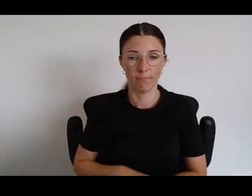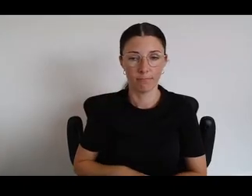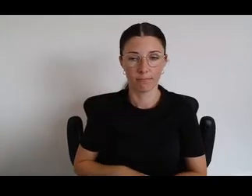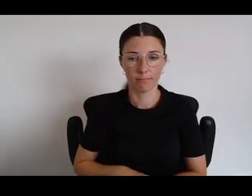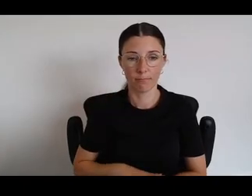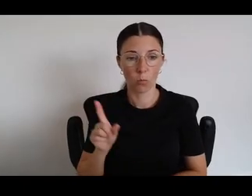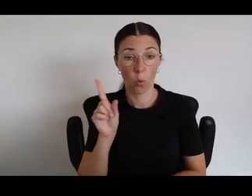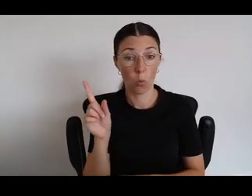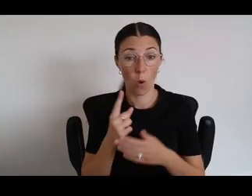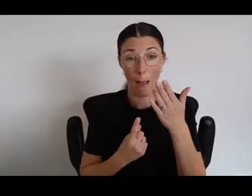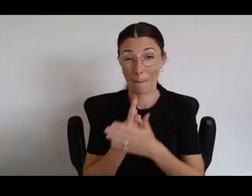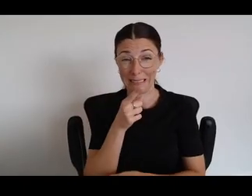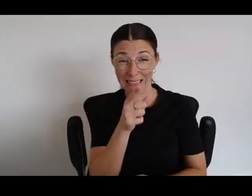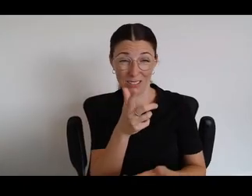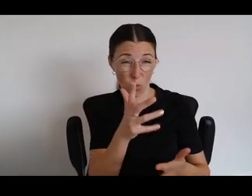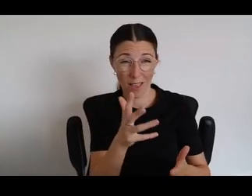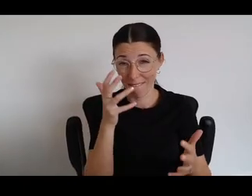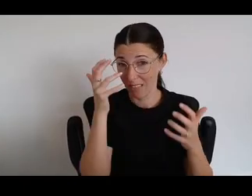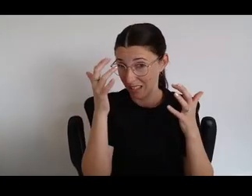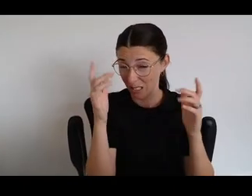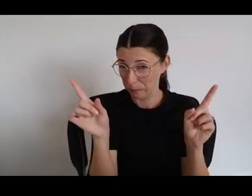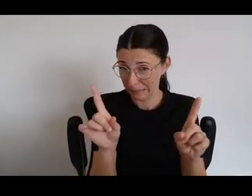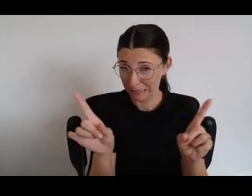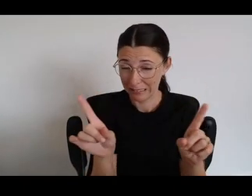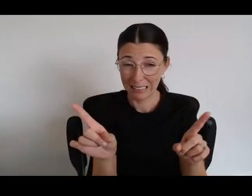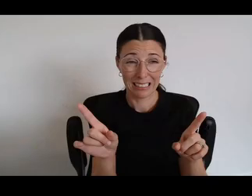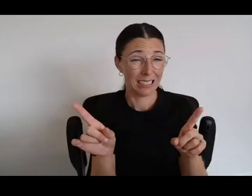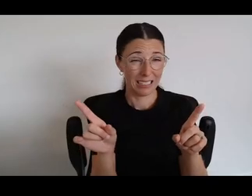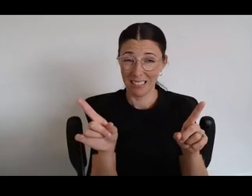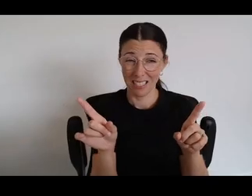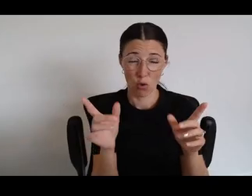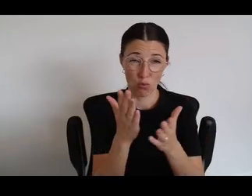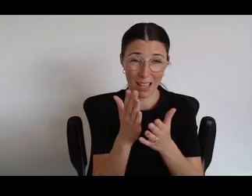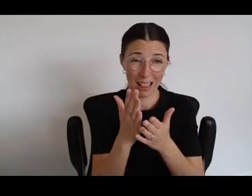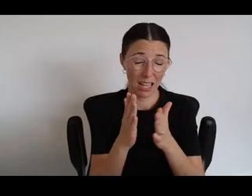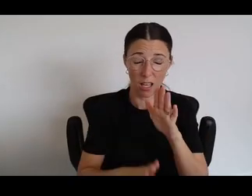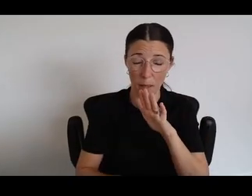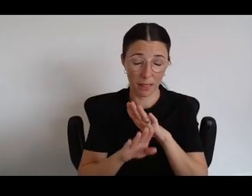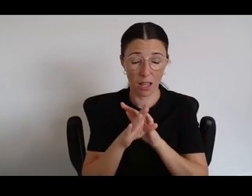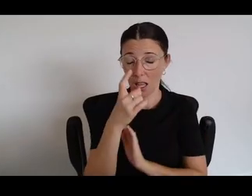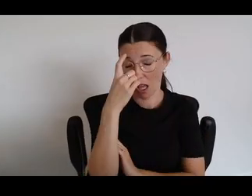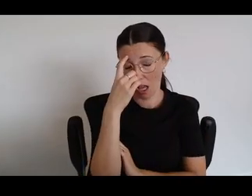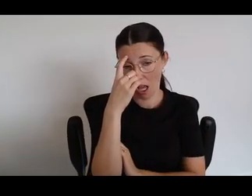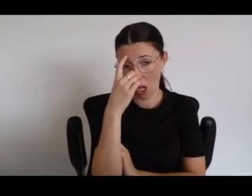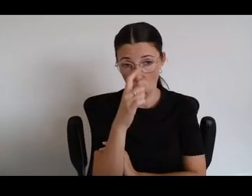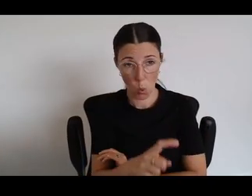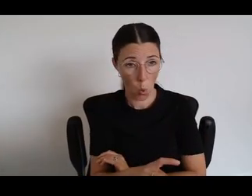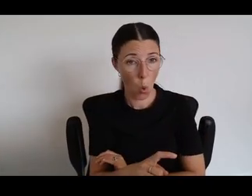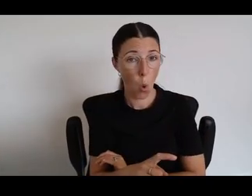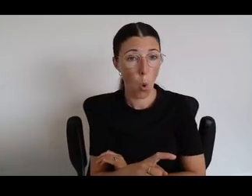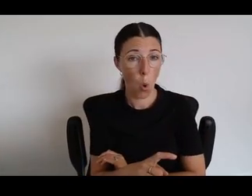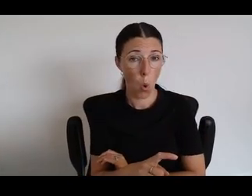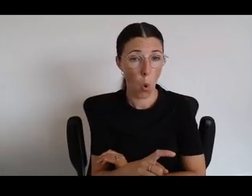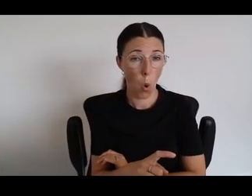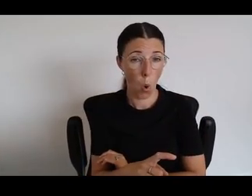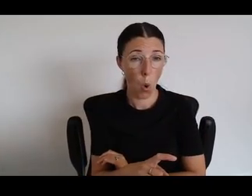or way of thinking is that it completely ignores this professional wisdom that you guys have in a